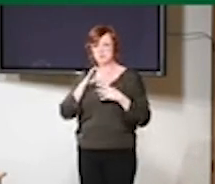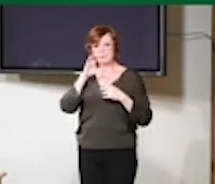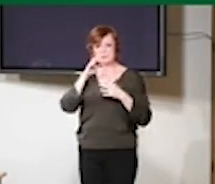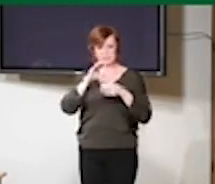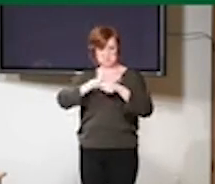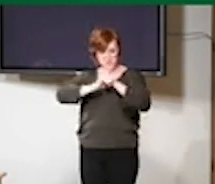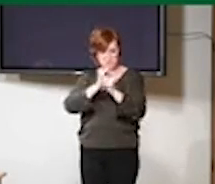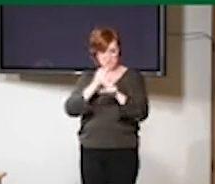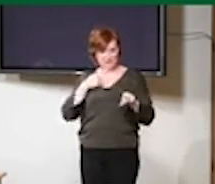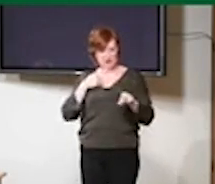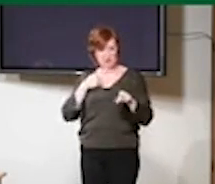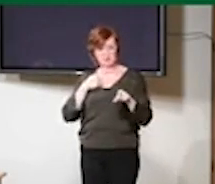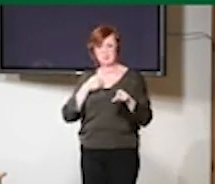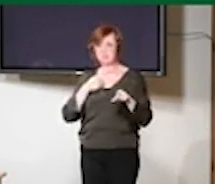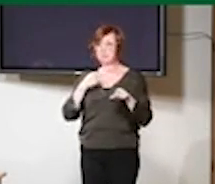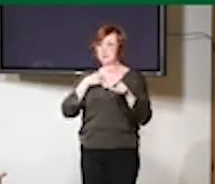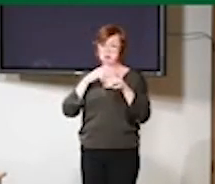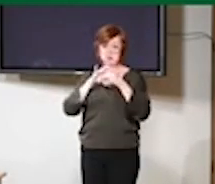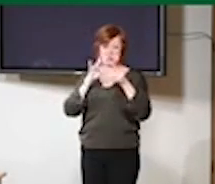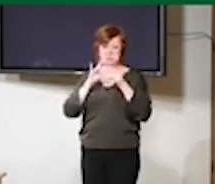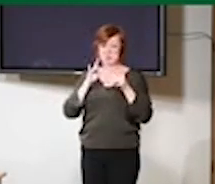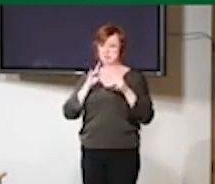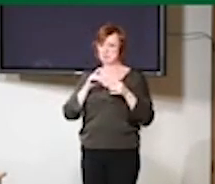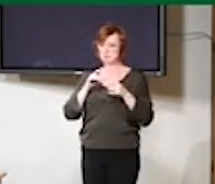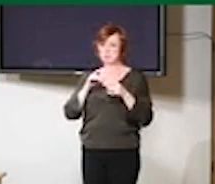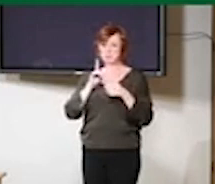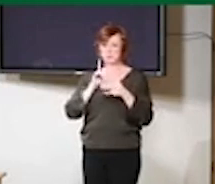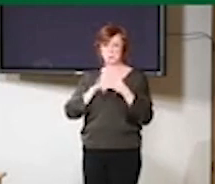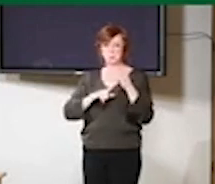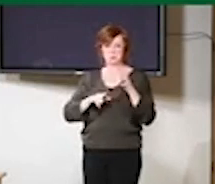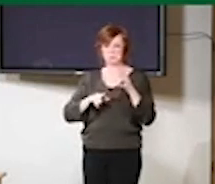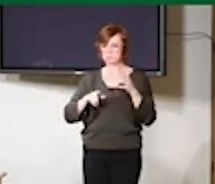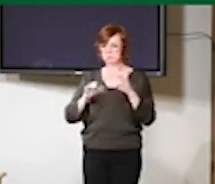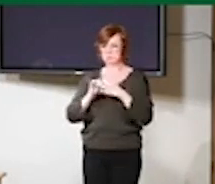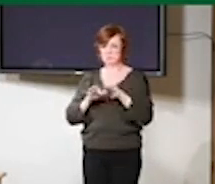if I live in a part of the province where there's less cases, it may be